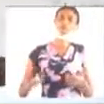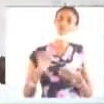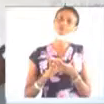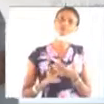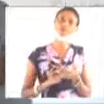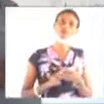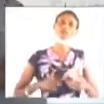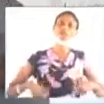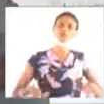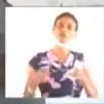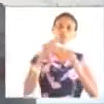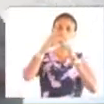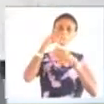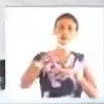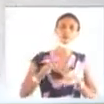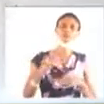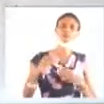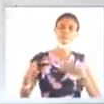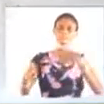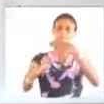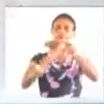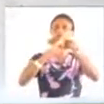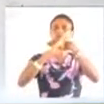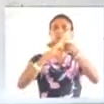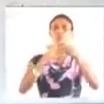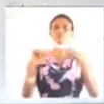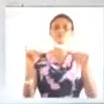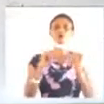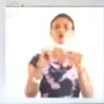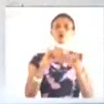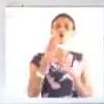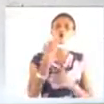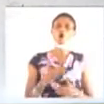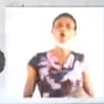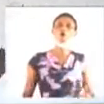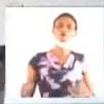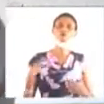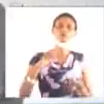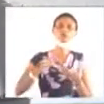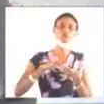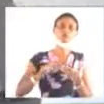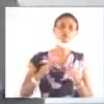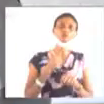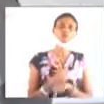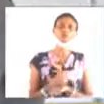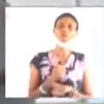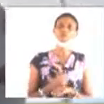Let's quickly look at the